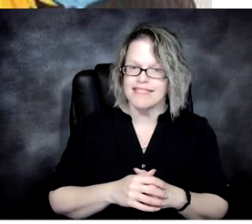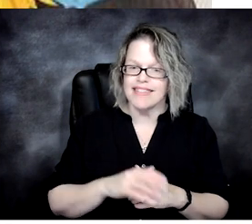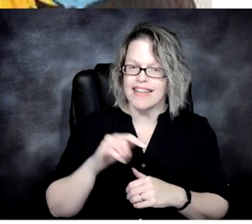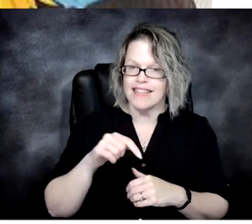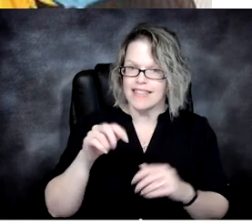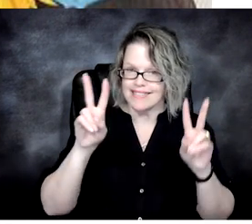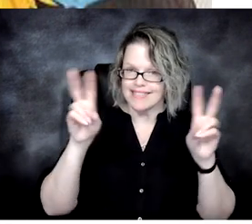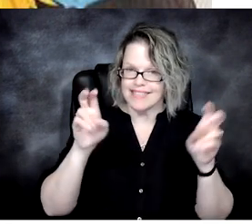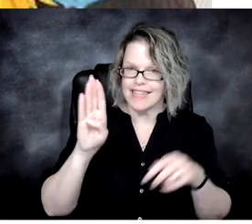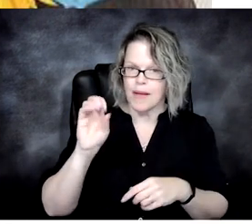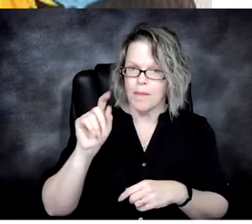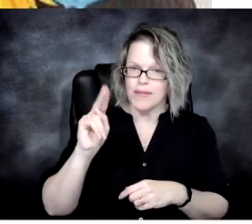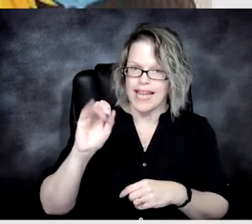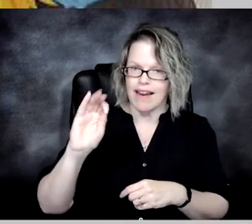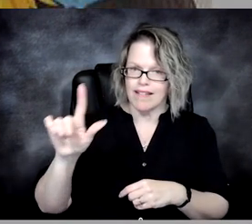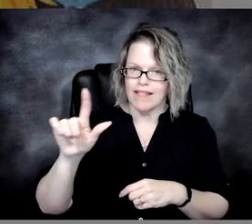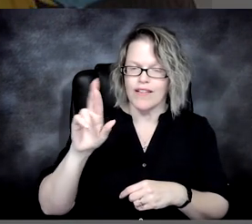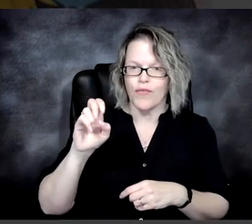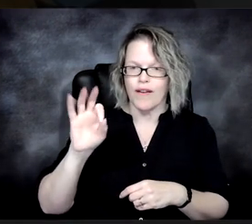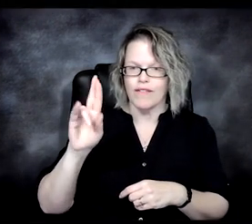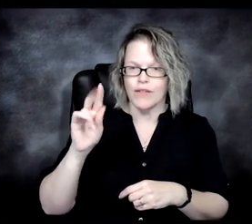work titled Botanical Refuge.